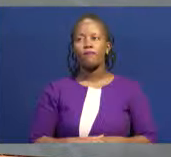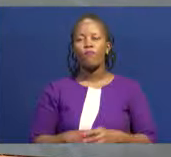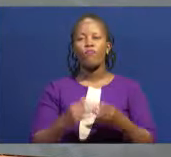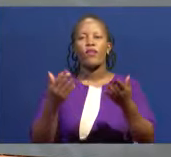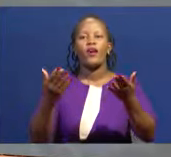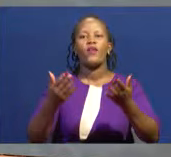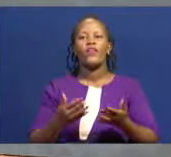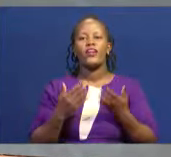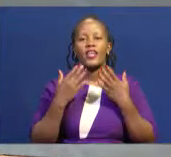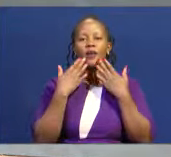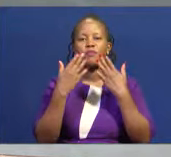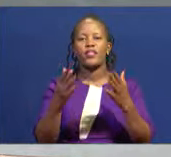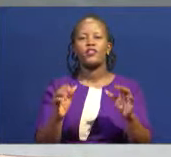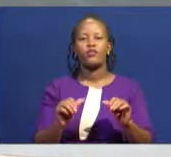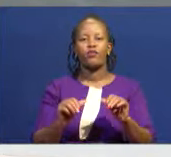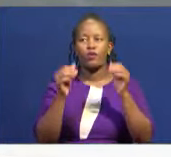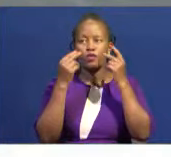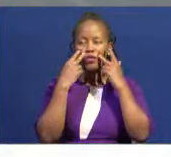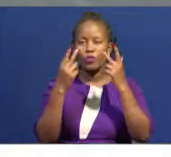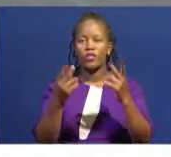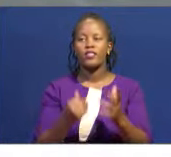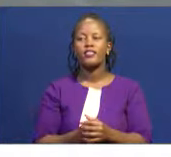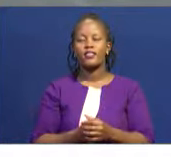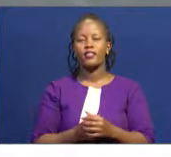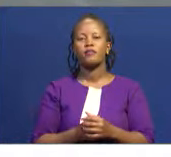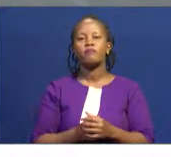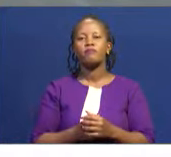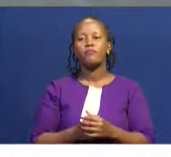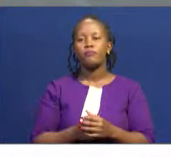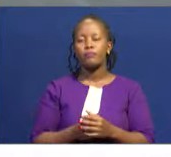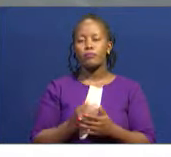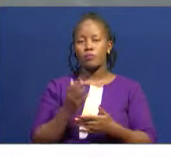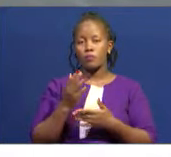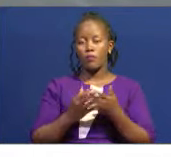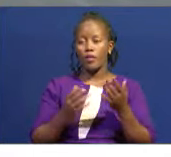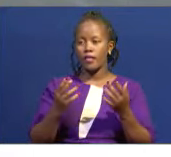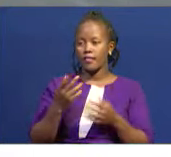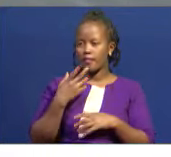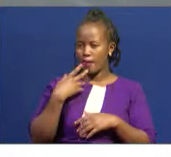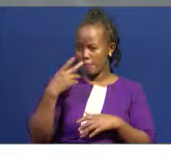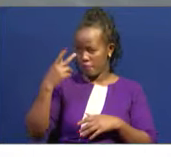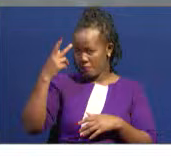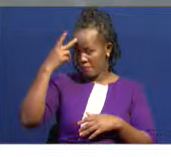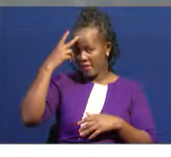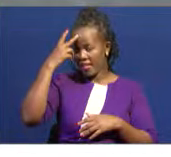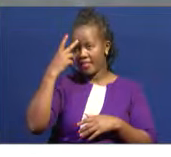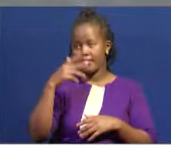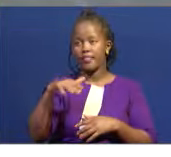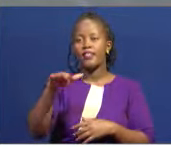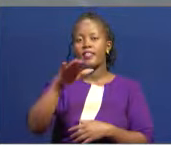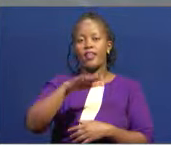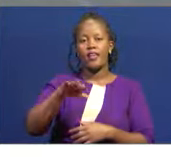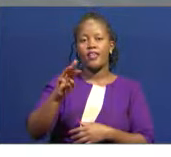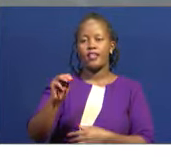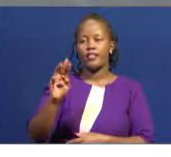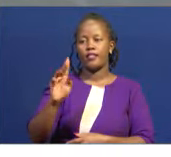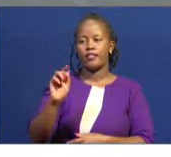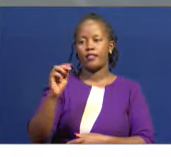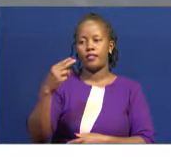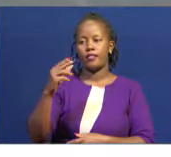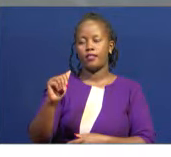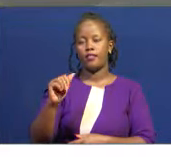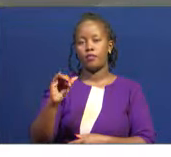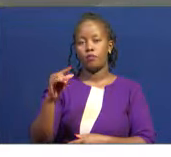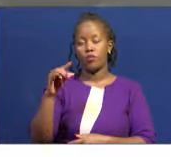Welcome back and thank you for staying with us. Now, a section of parents from Muthaiga Primary and Junior Secondary School held a peaceful demonstration earlier